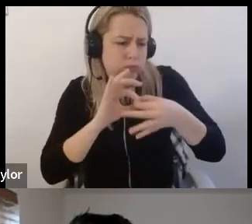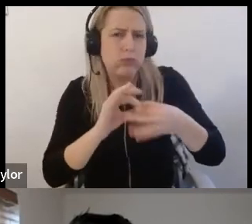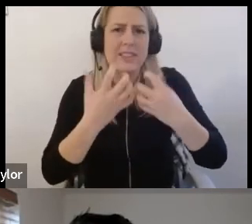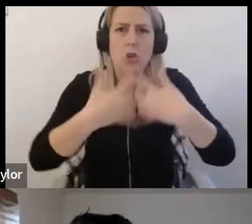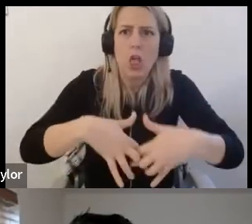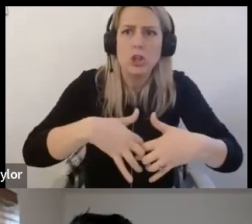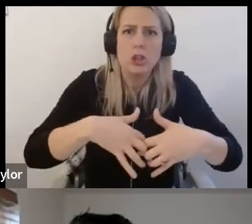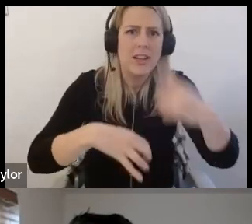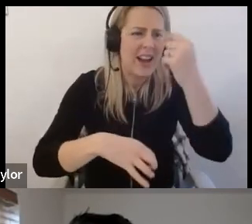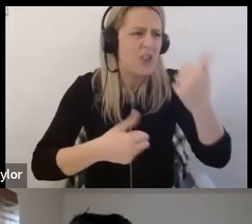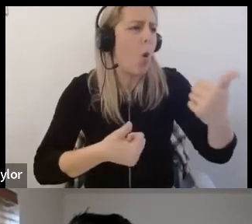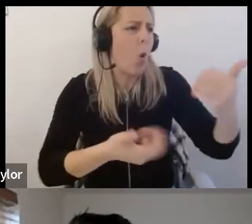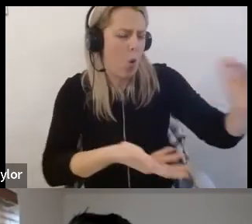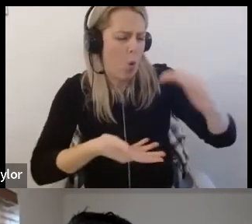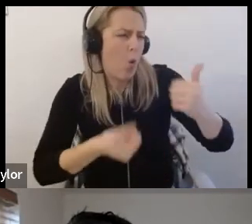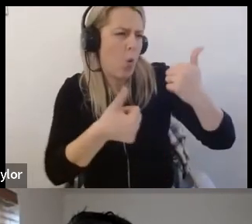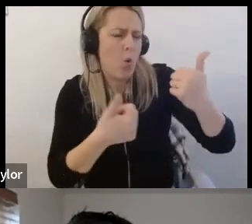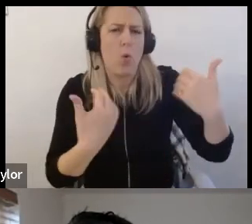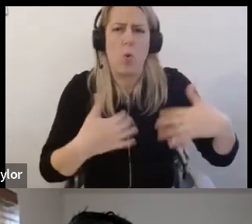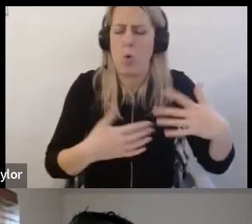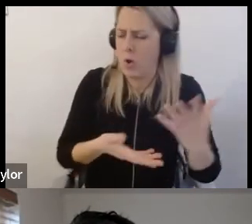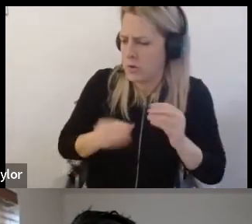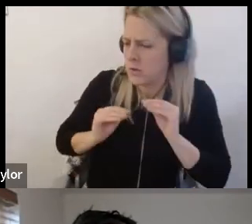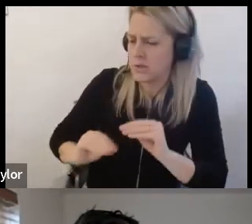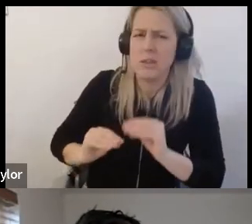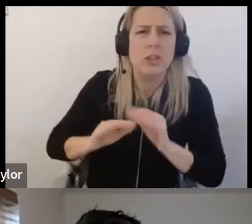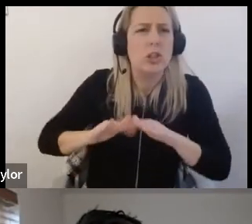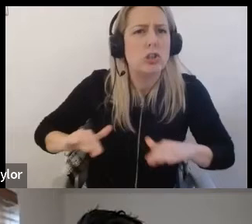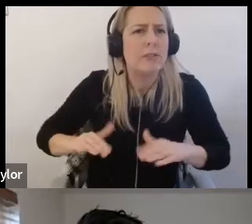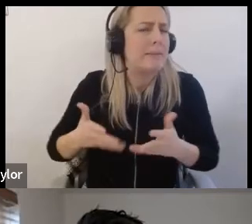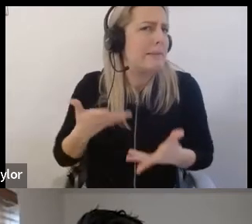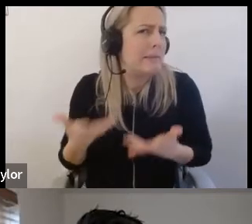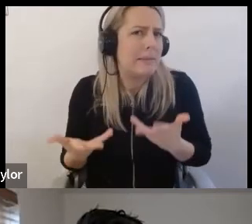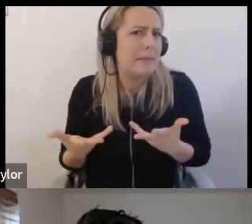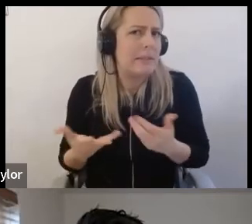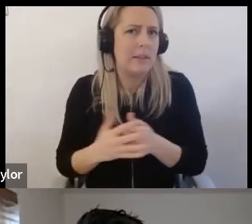technology. I also think there are functions around usability that